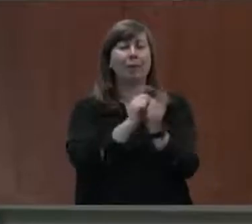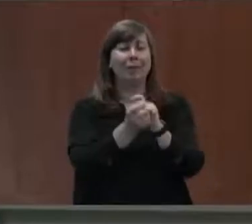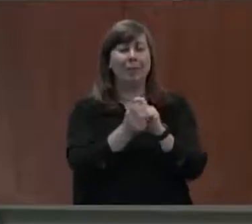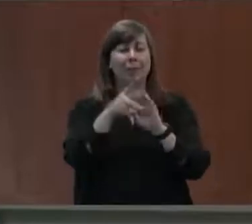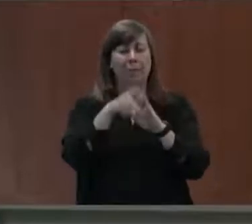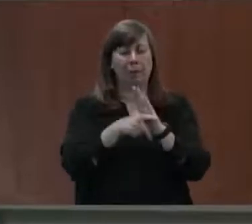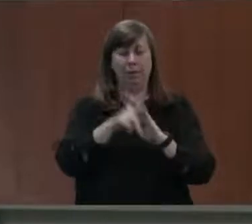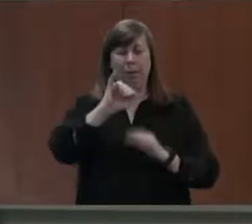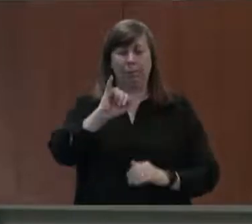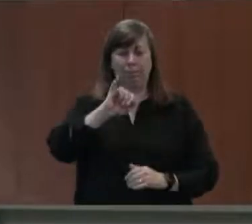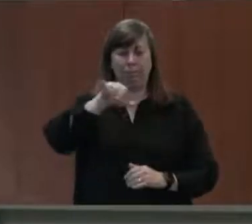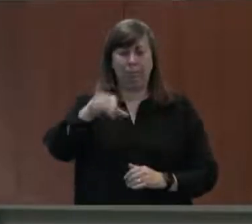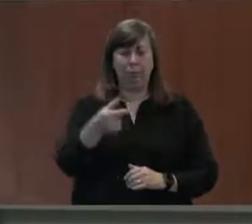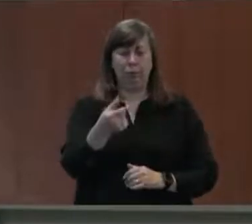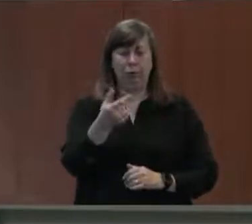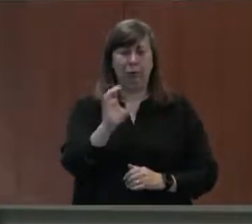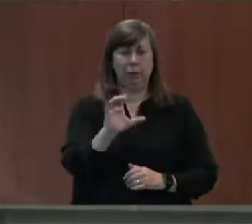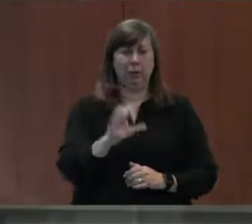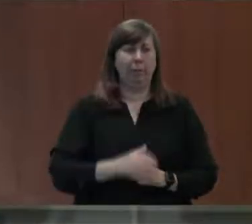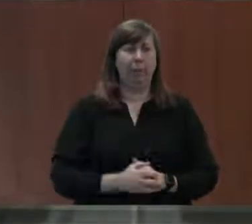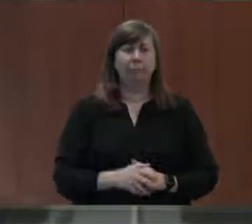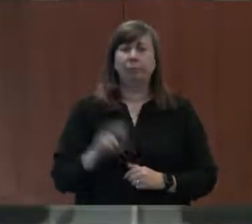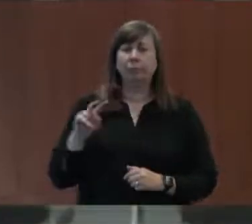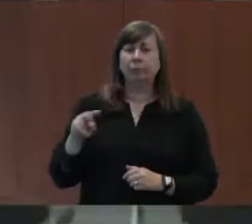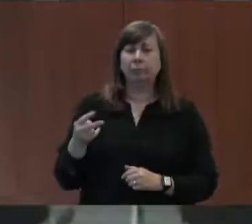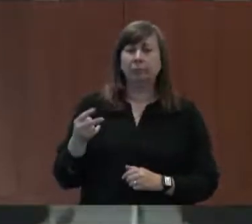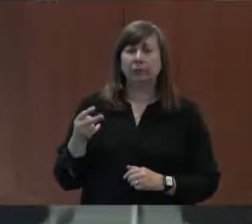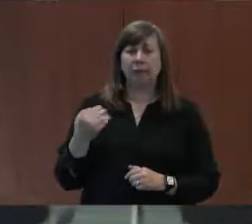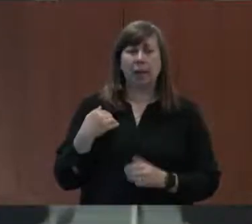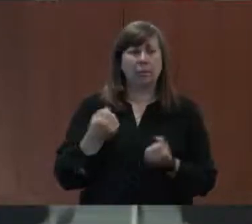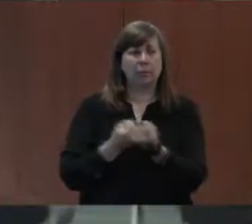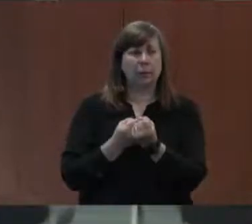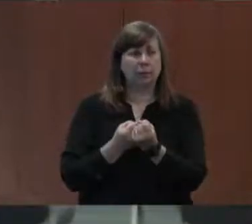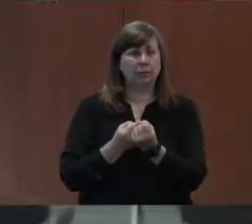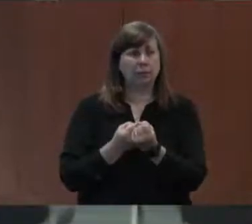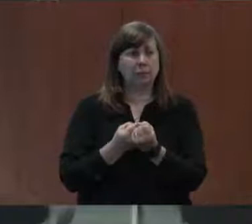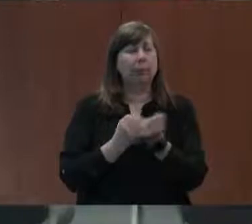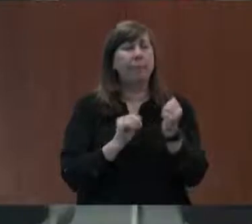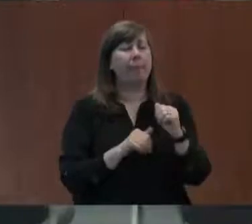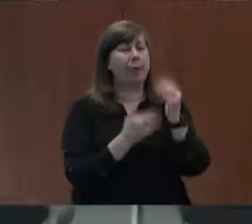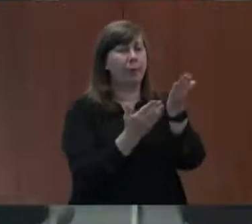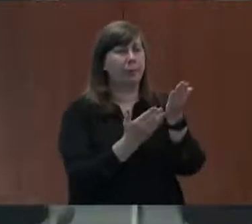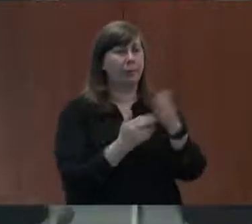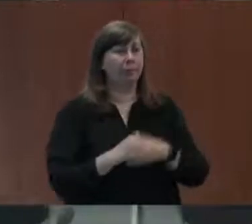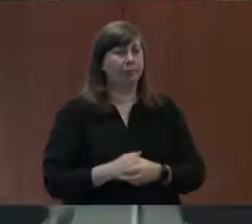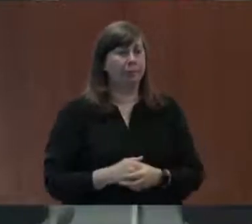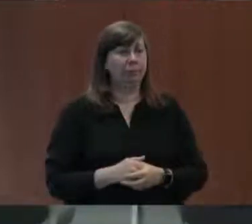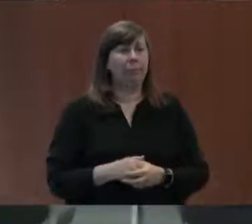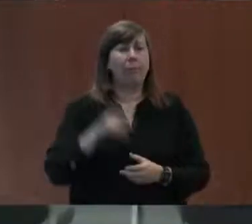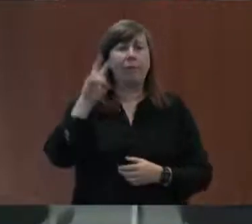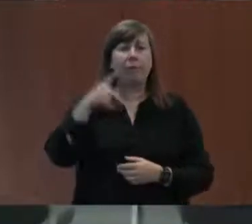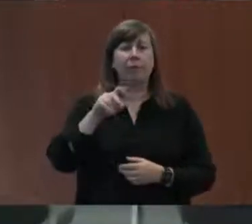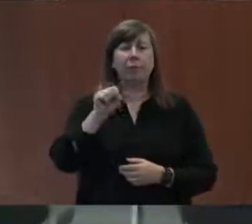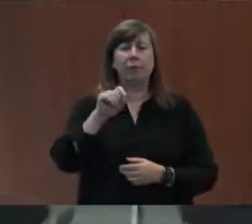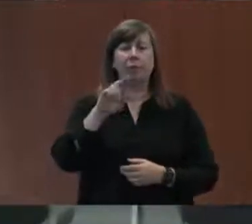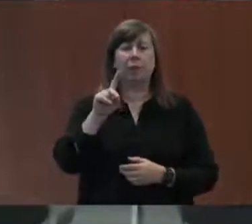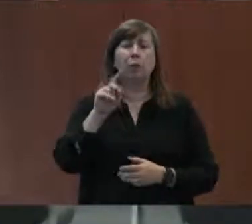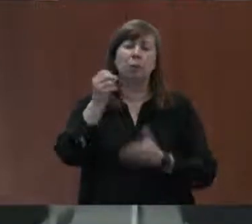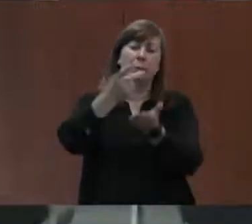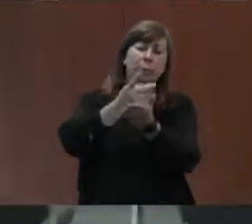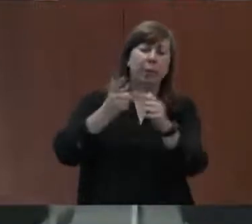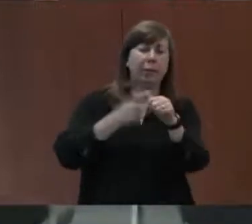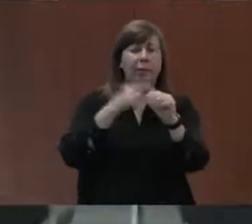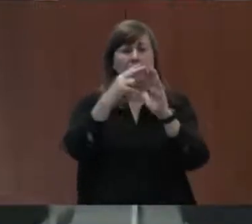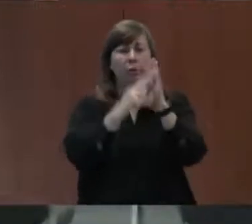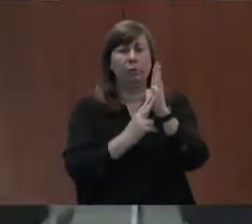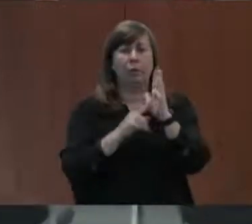to policy IGC. Is there a second? Or is there a Make a motion? motion. I'm sorry. No problem. Vice President Stauffer, I move to approve the